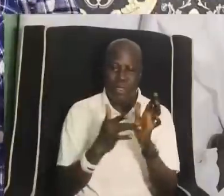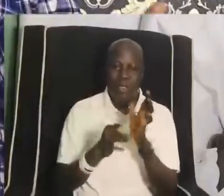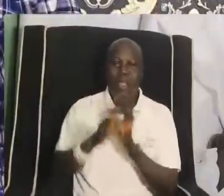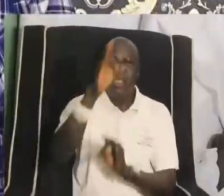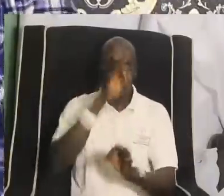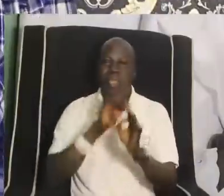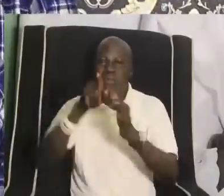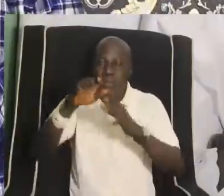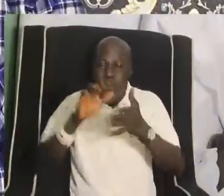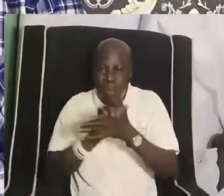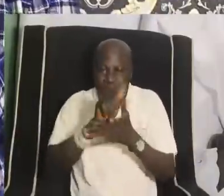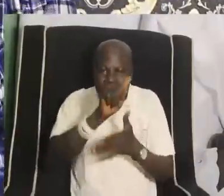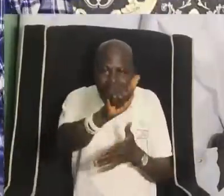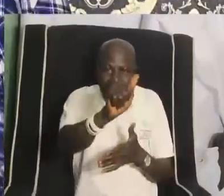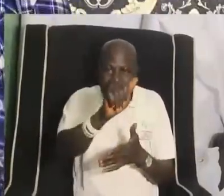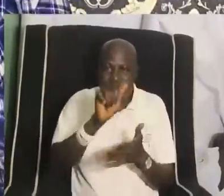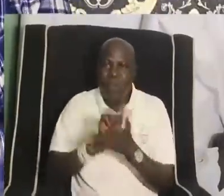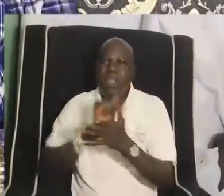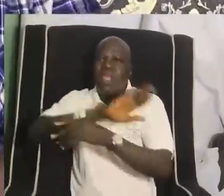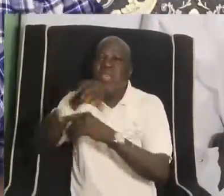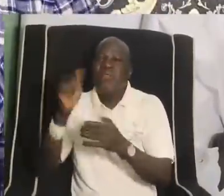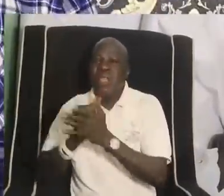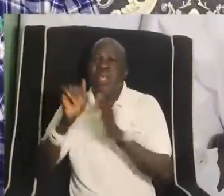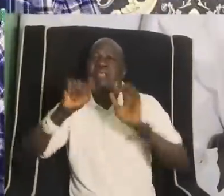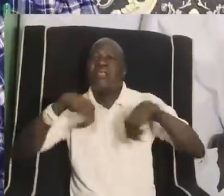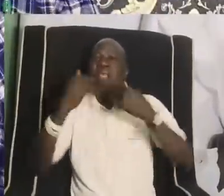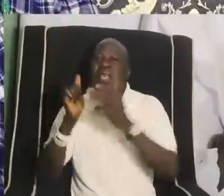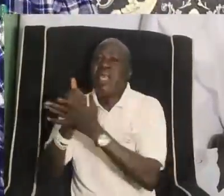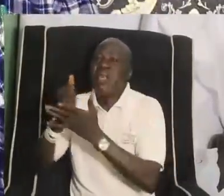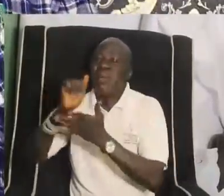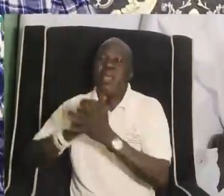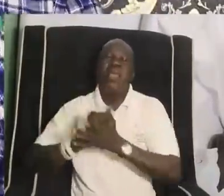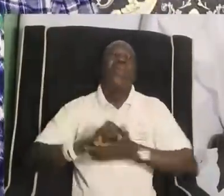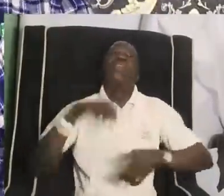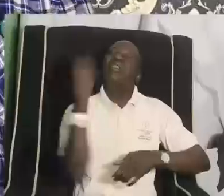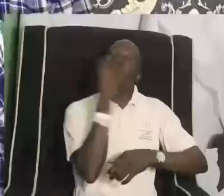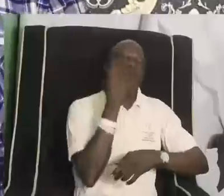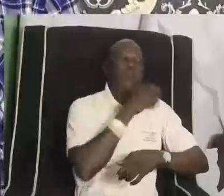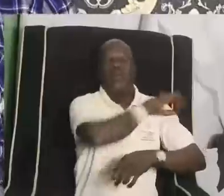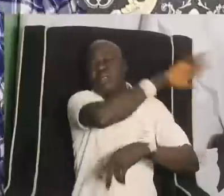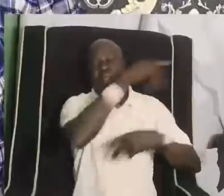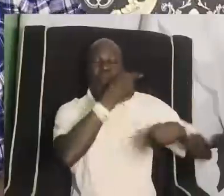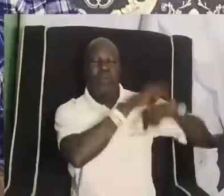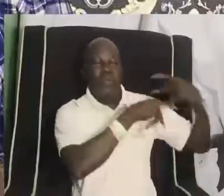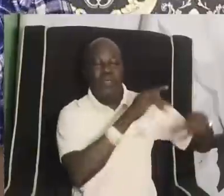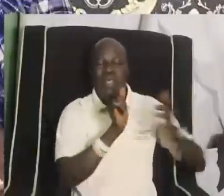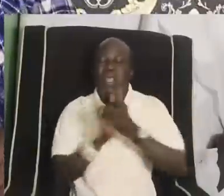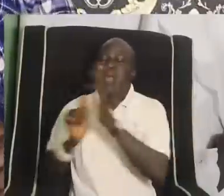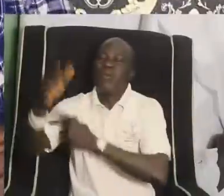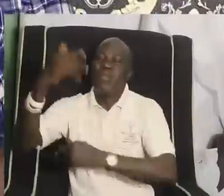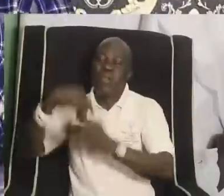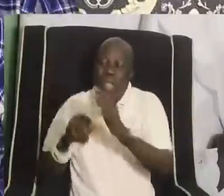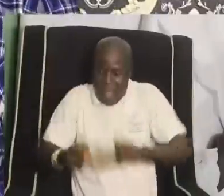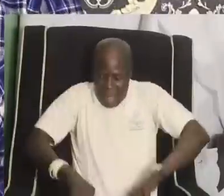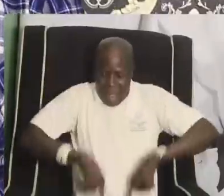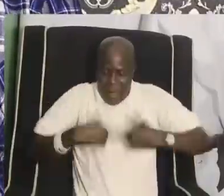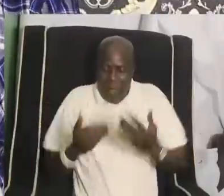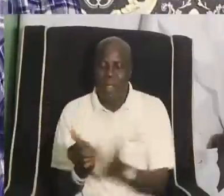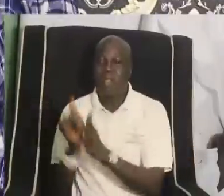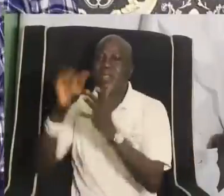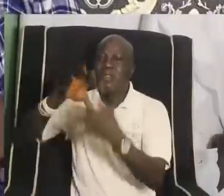you believe. And you can say amen. This is a prophecy. I do not live it and